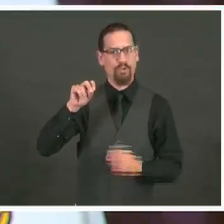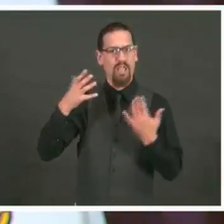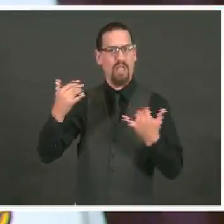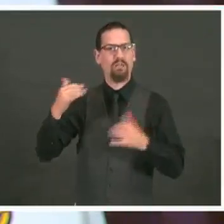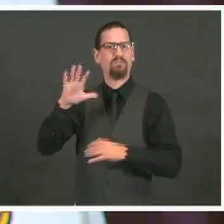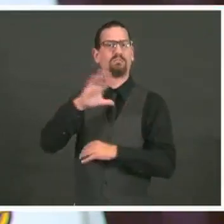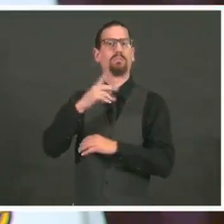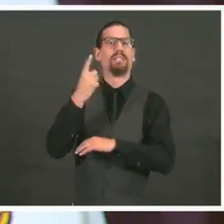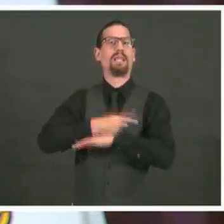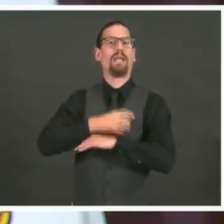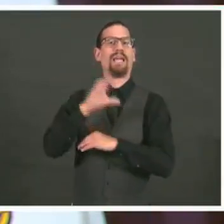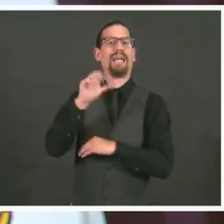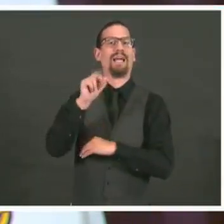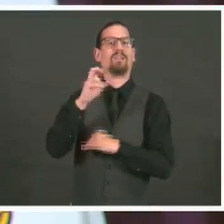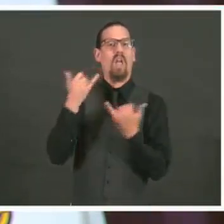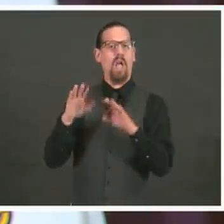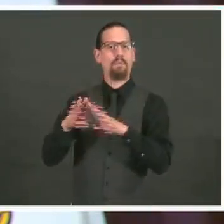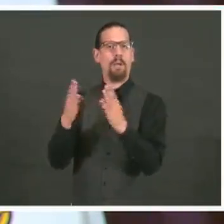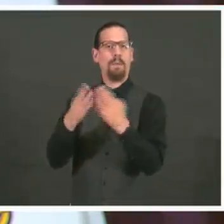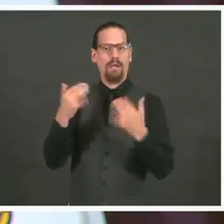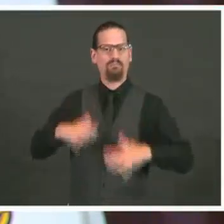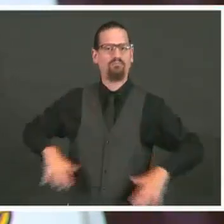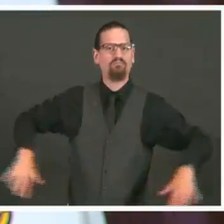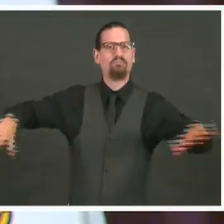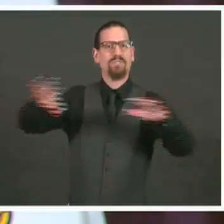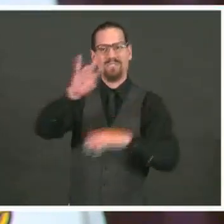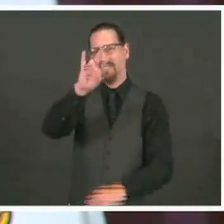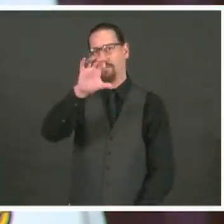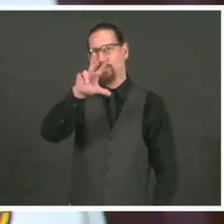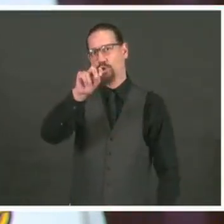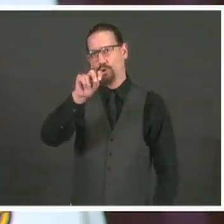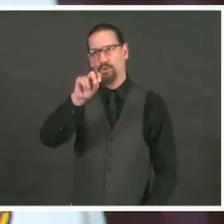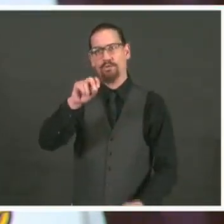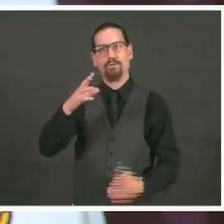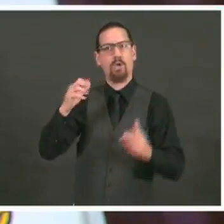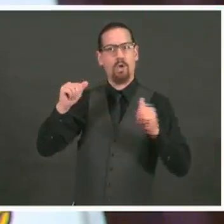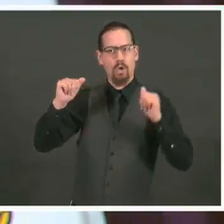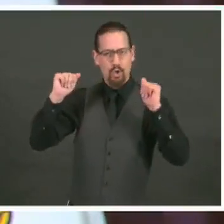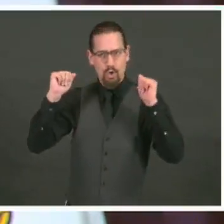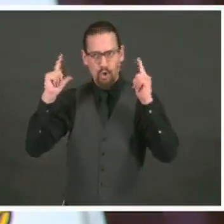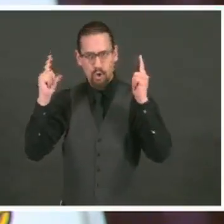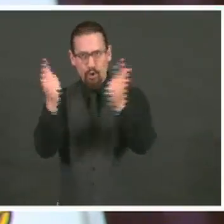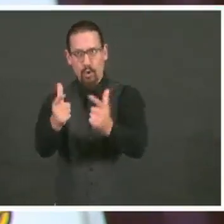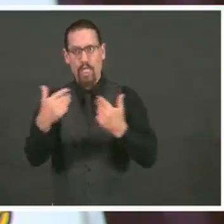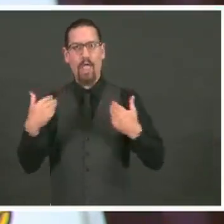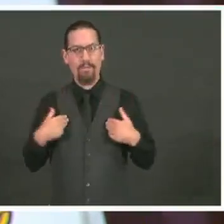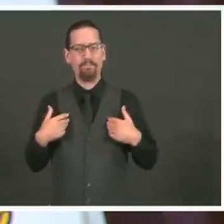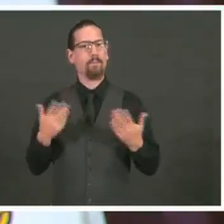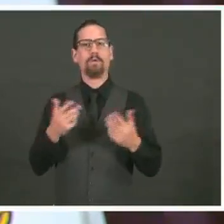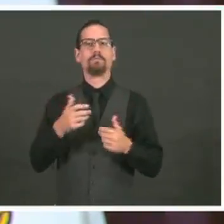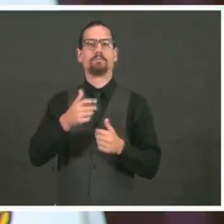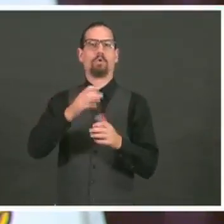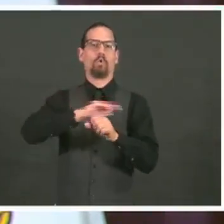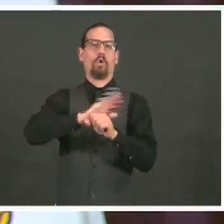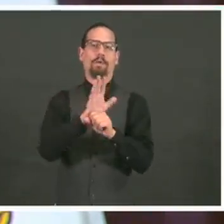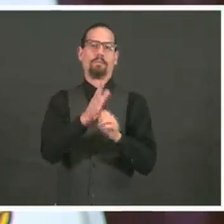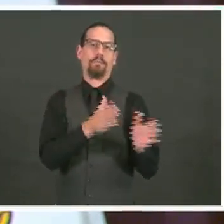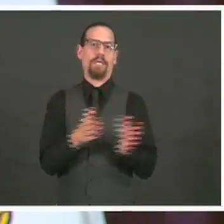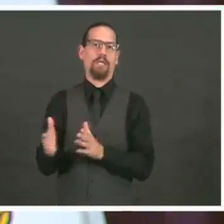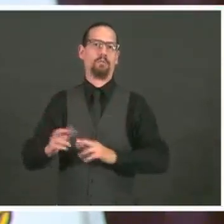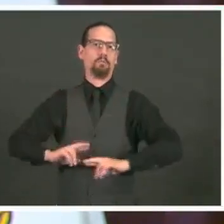own COVID-19 prevention and control plan. There have been just roughly 40 cases